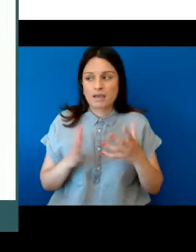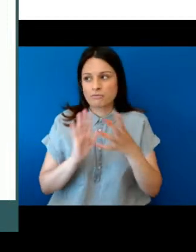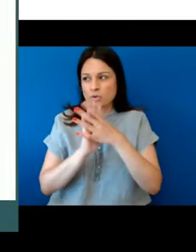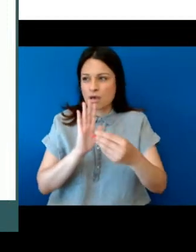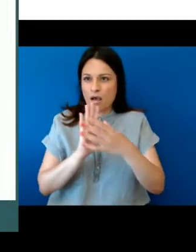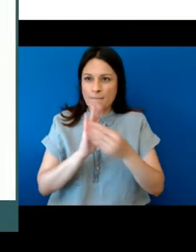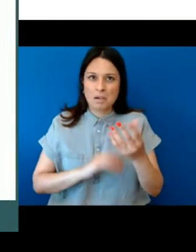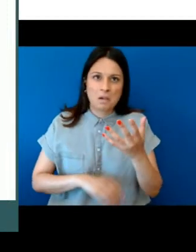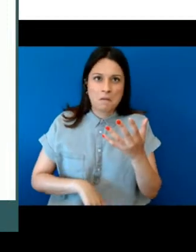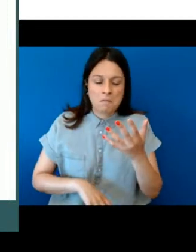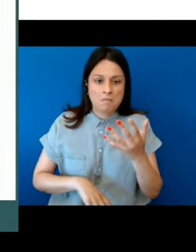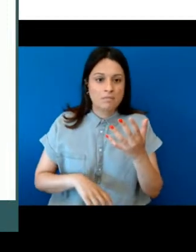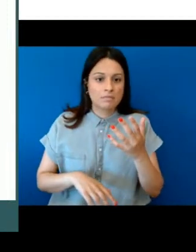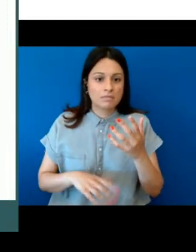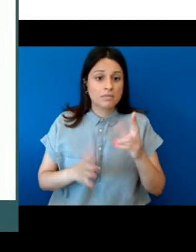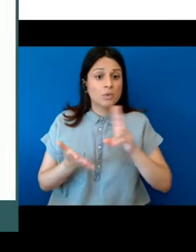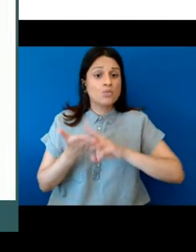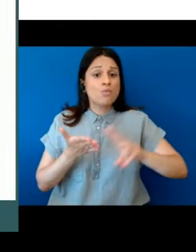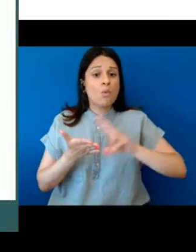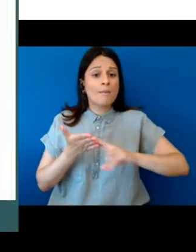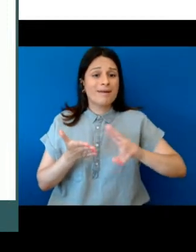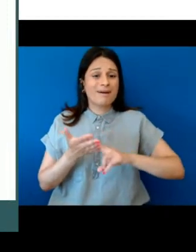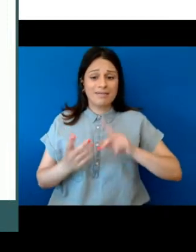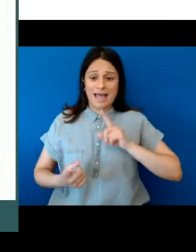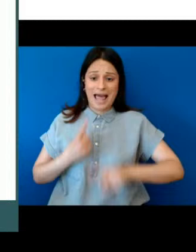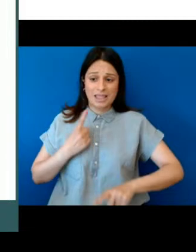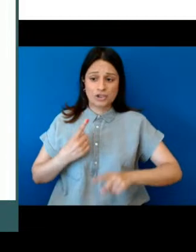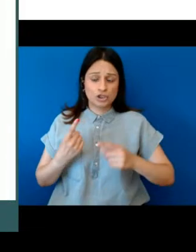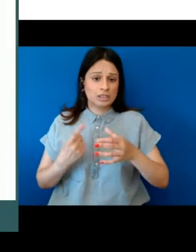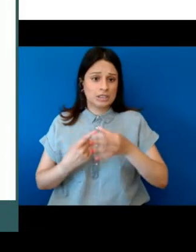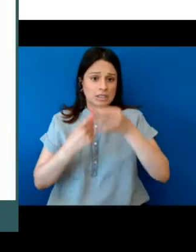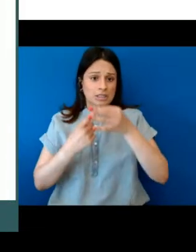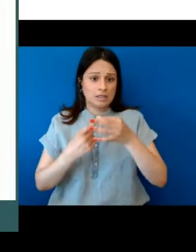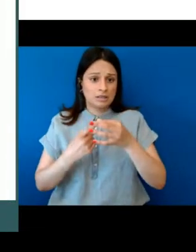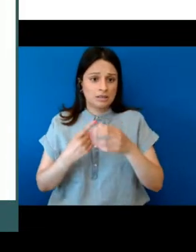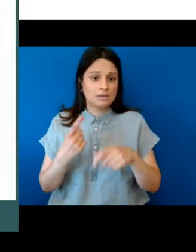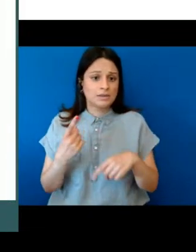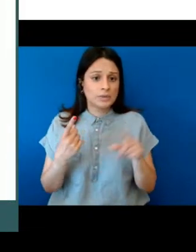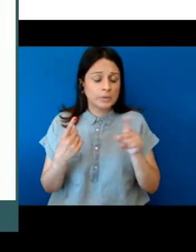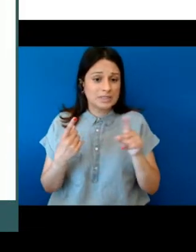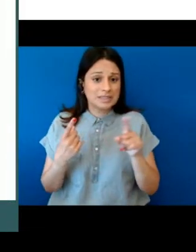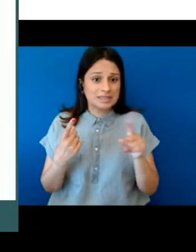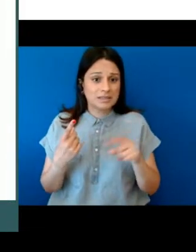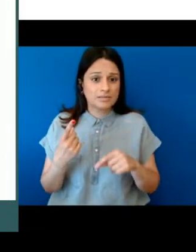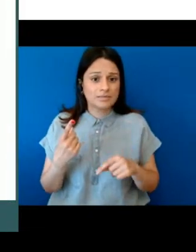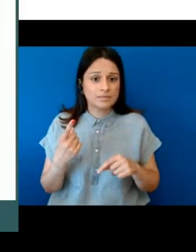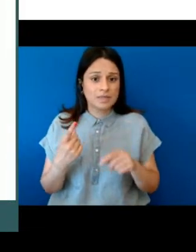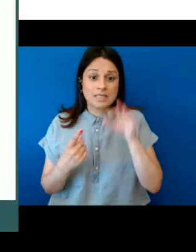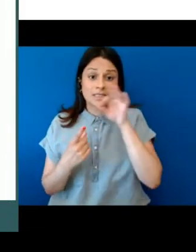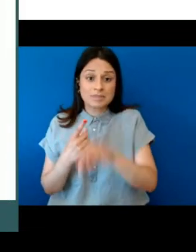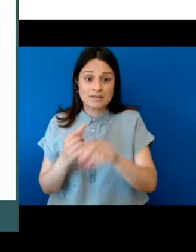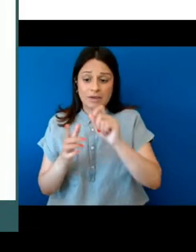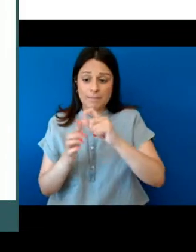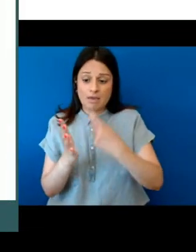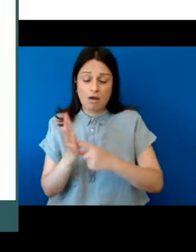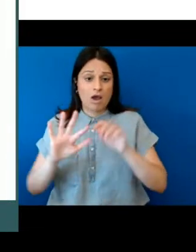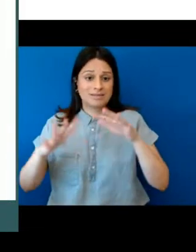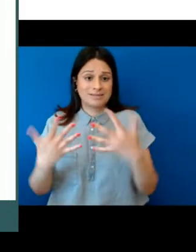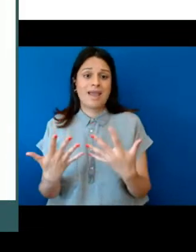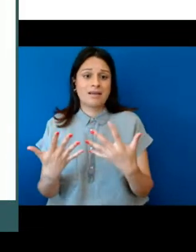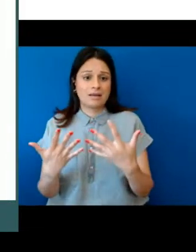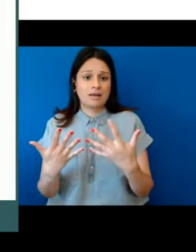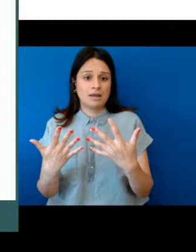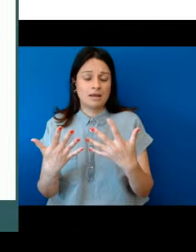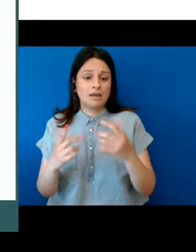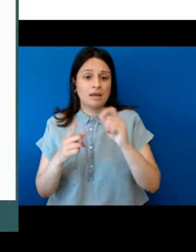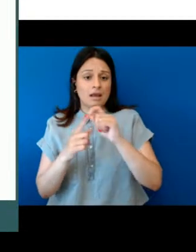In oral allergy syndrome, it's or one form of it, there's a particular protein called PR10, which causes this